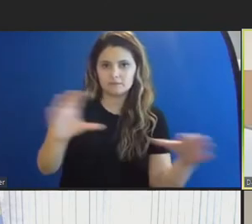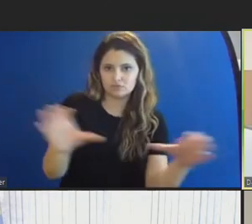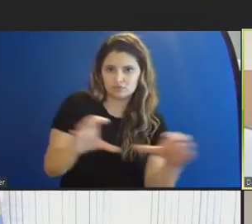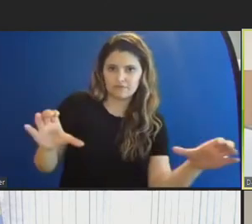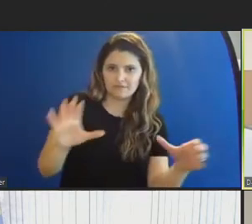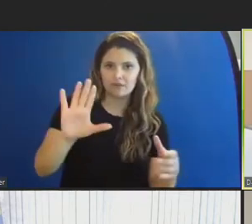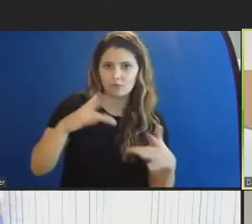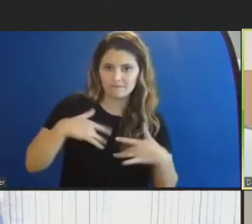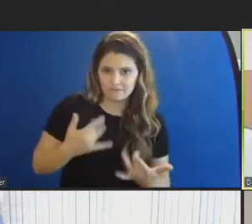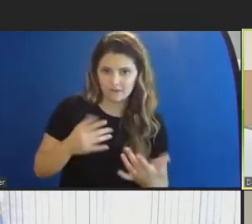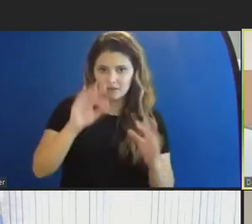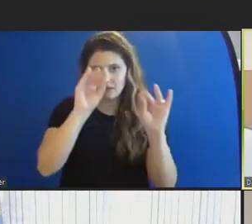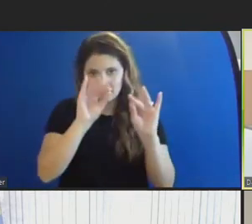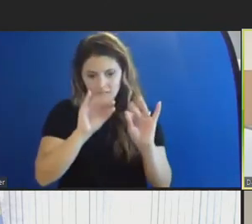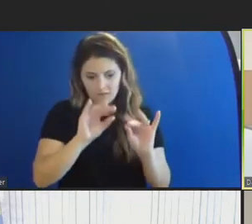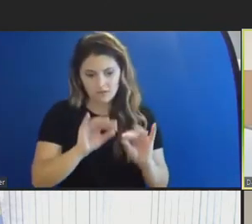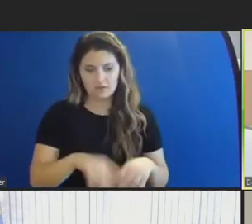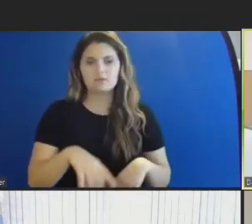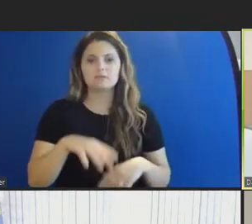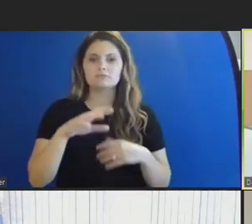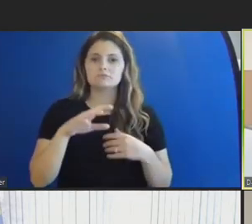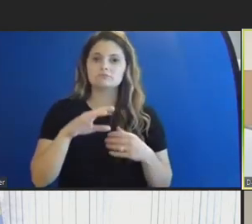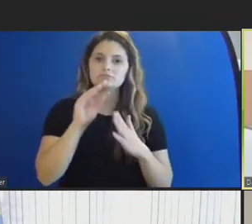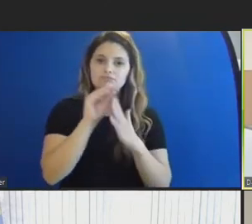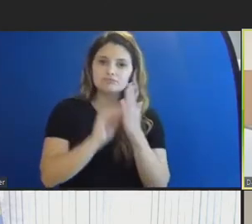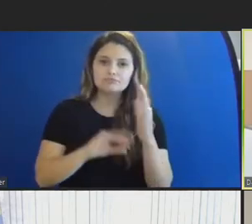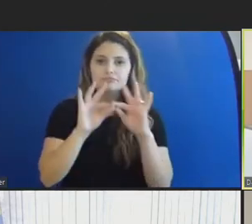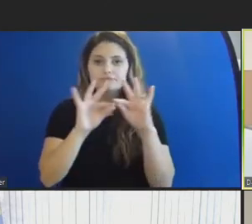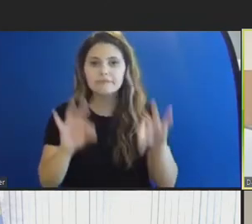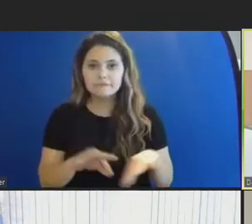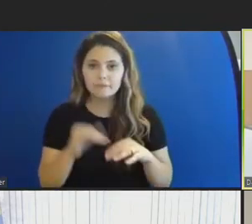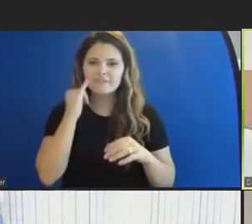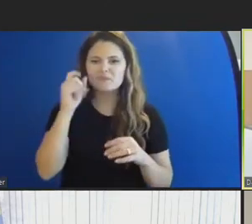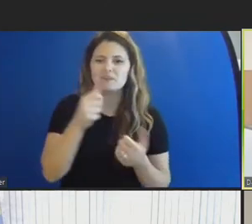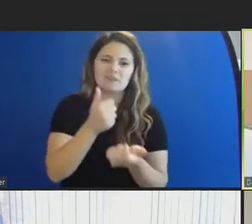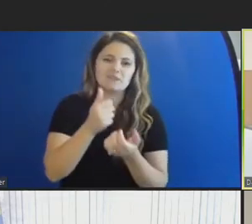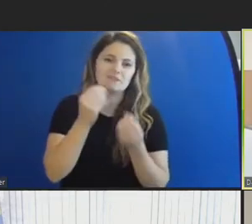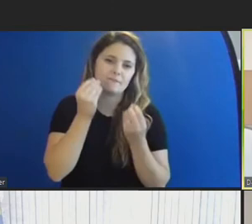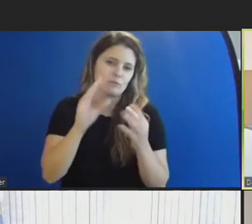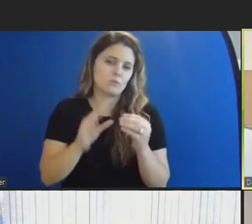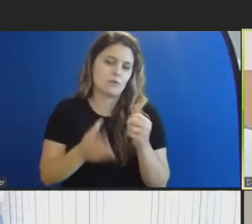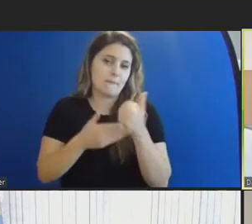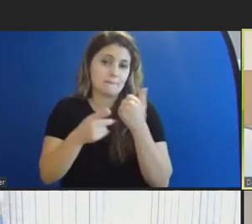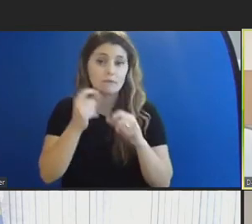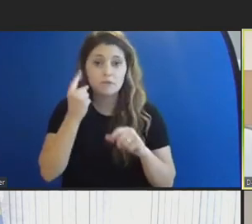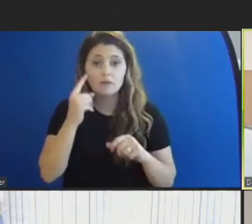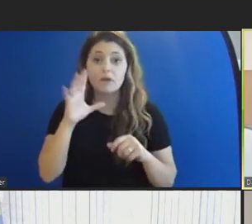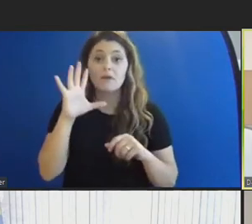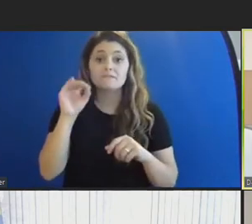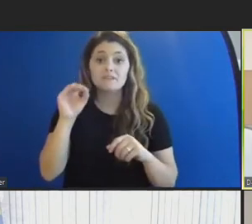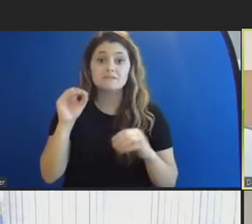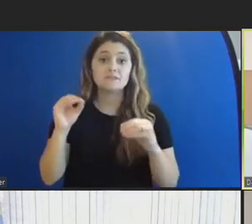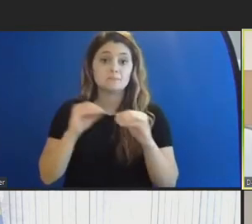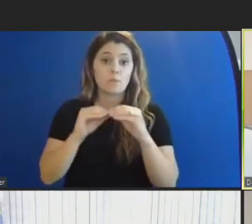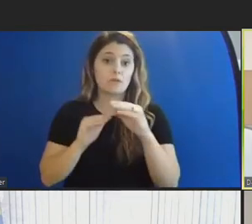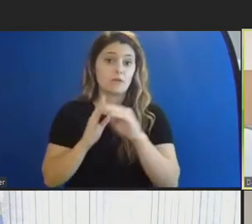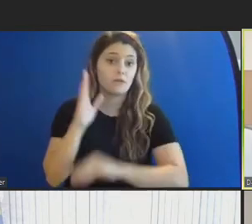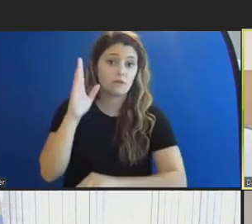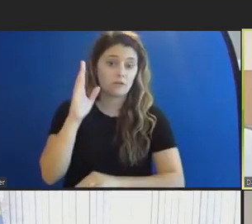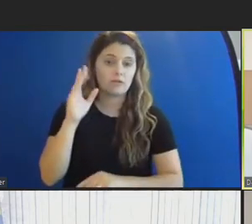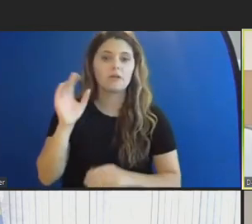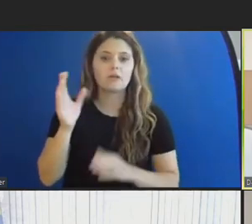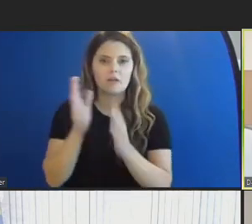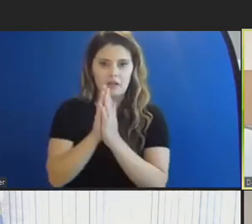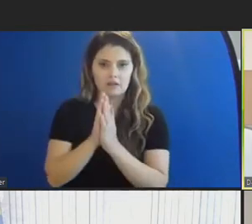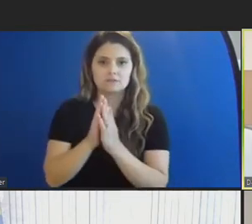to be. Go through the questions. If you need information, we can help you. If it's going to be 50 or more, then we ask you to bring